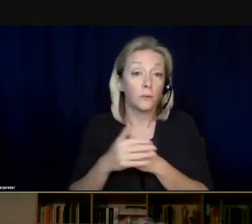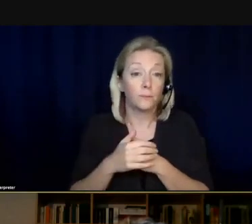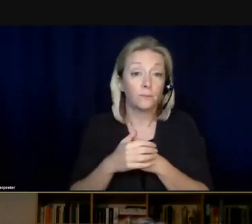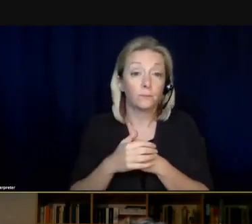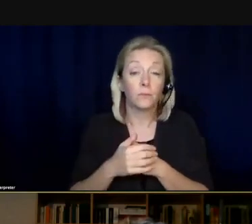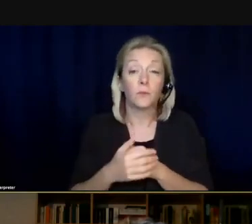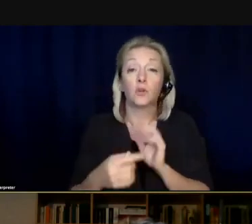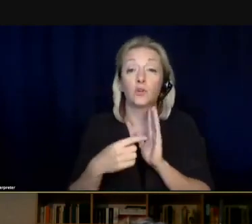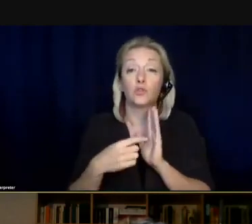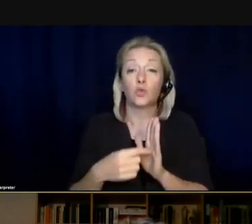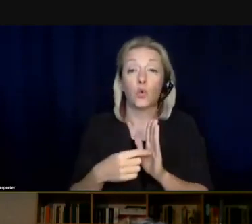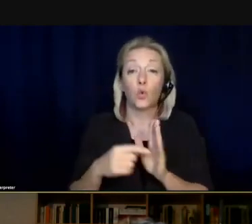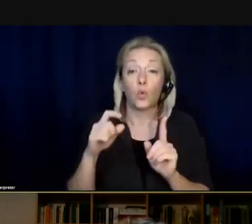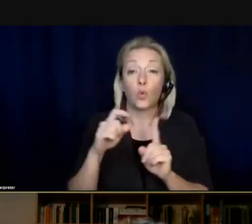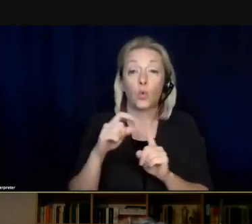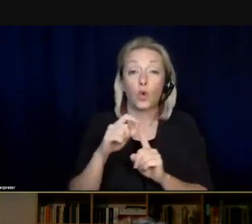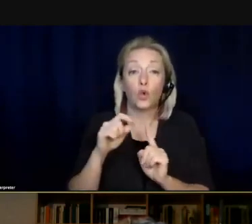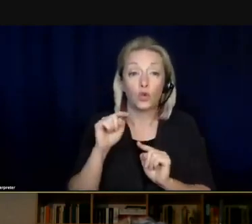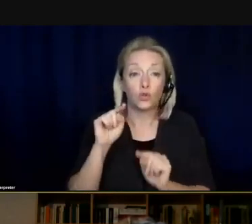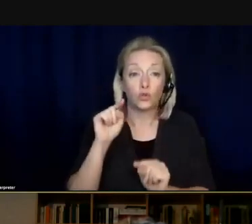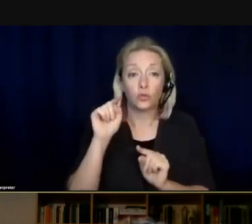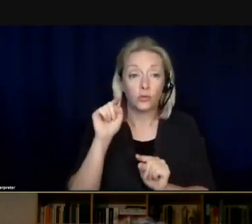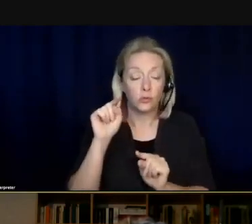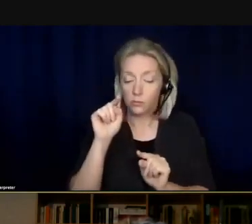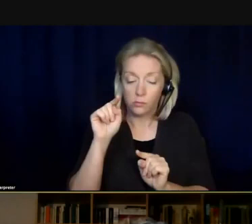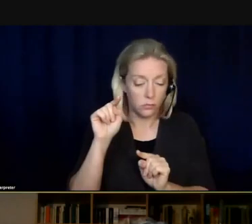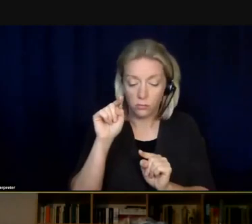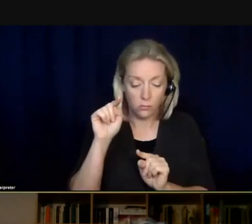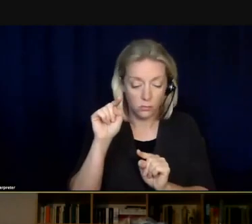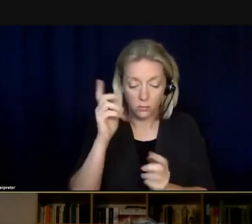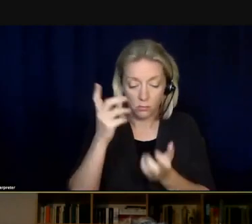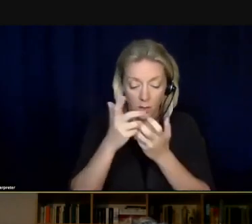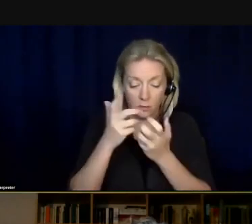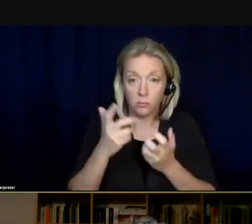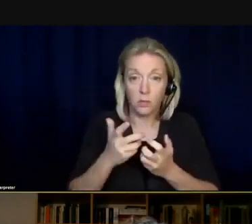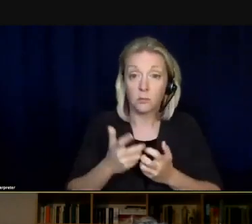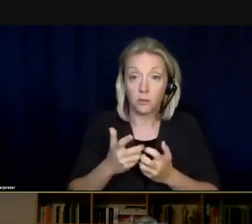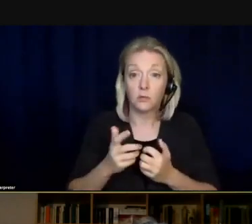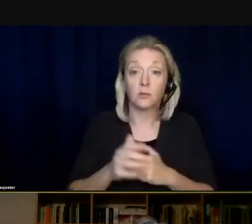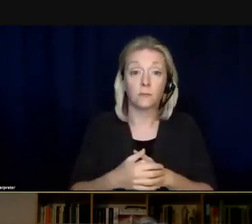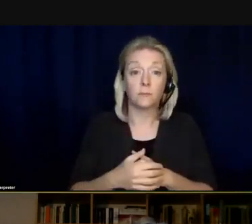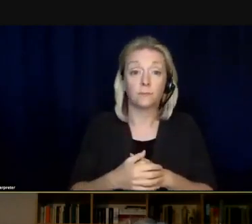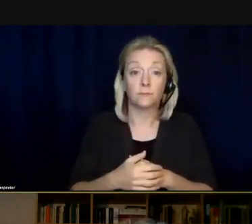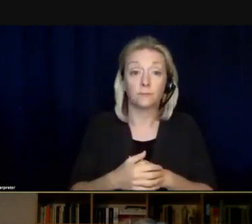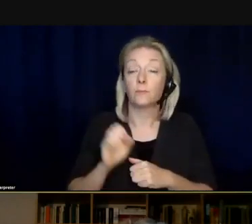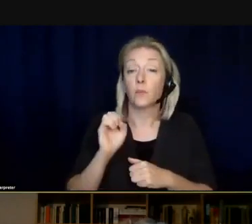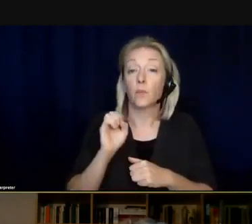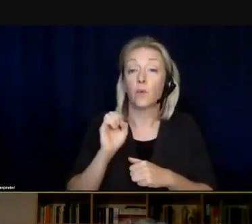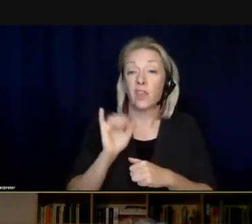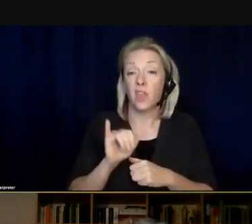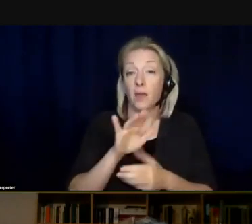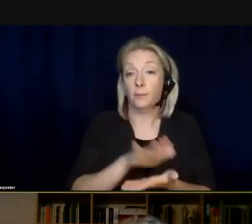the words that are in the scrambles and they can decide which is which. You can take the same